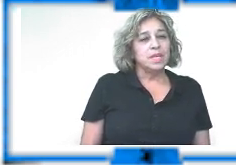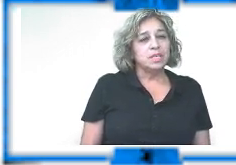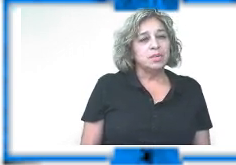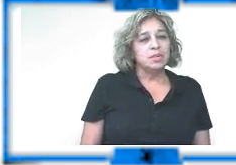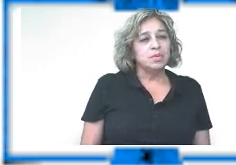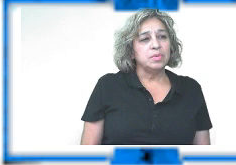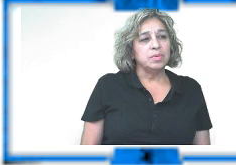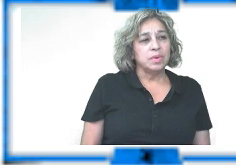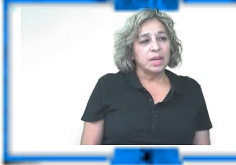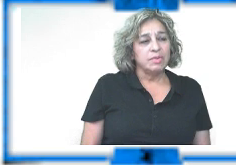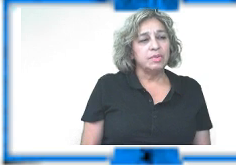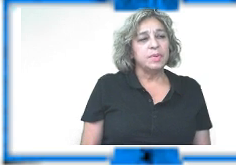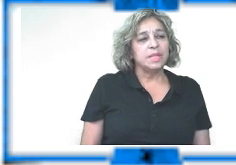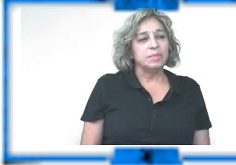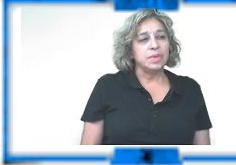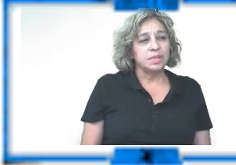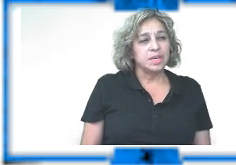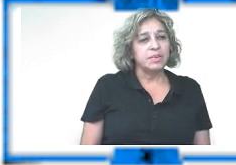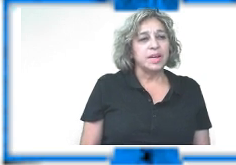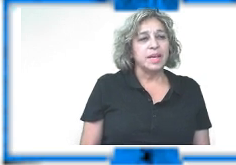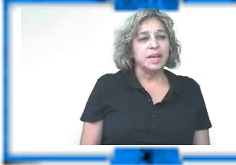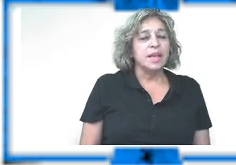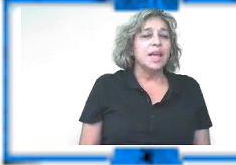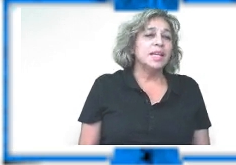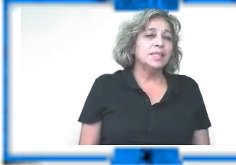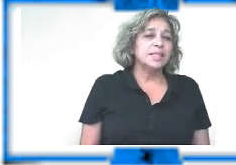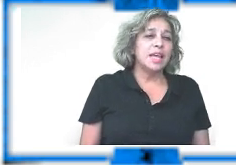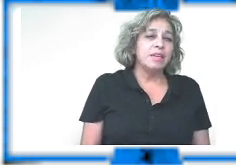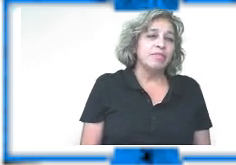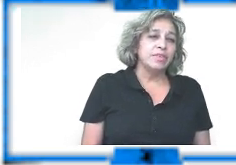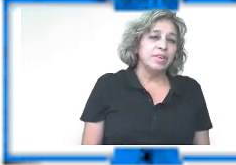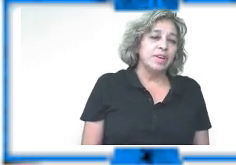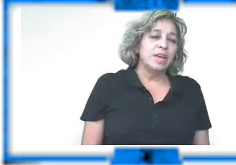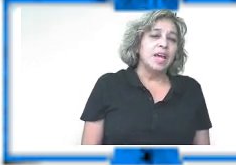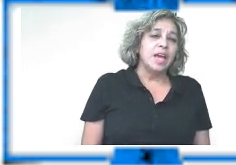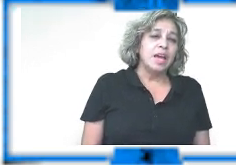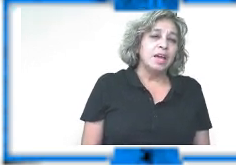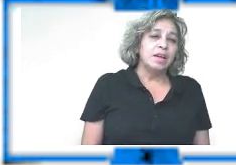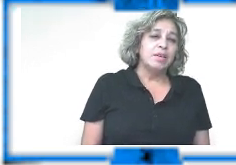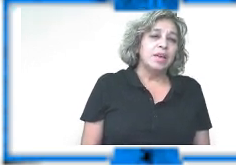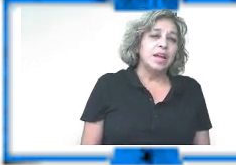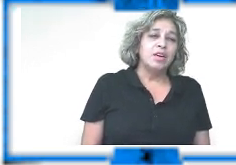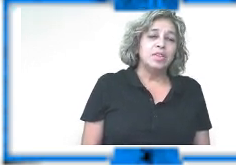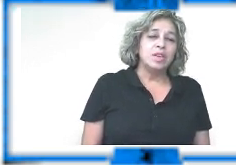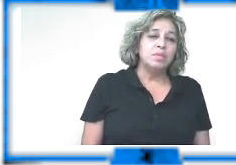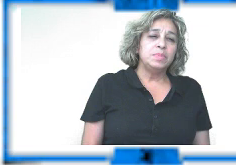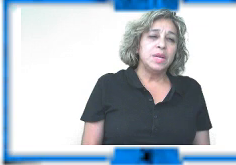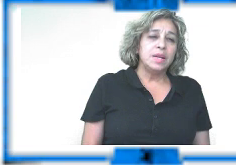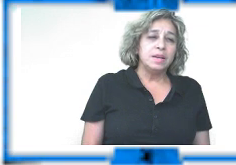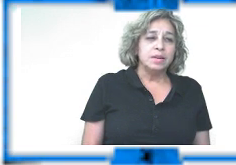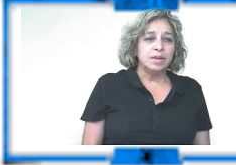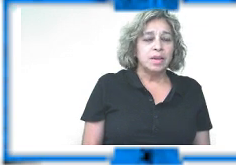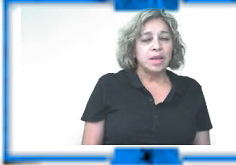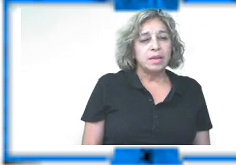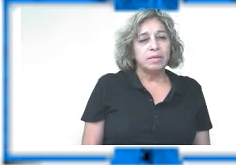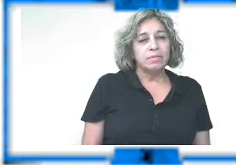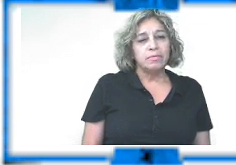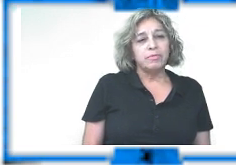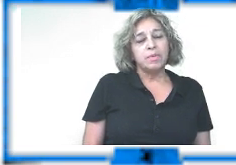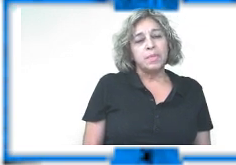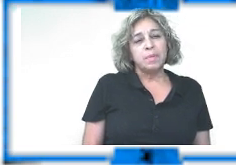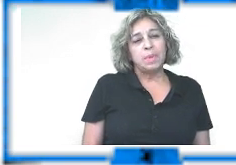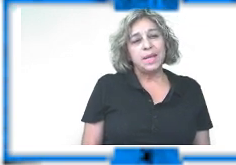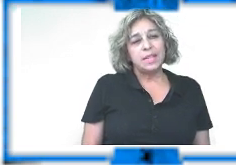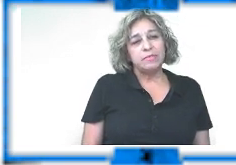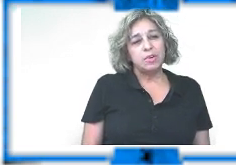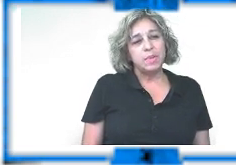We need to do government with austerity and save and all that you obtain